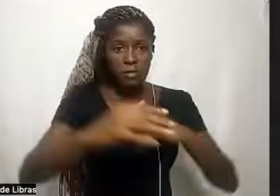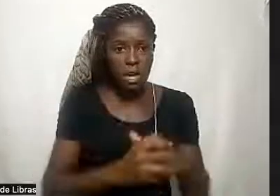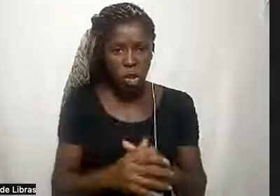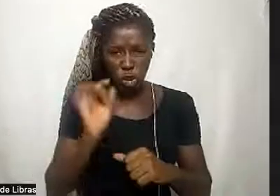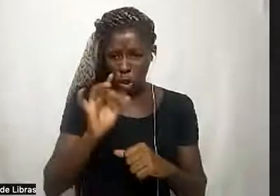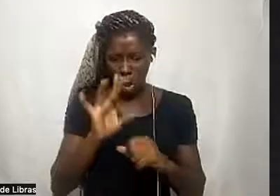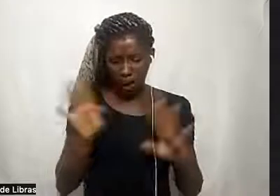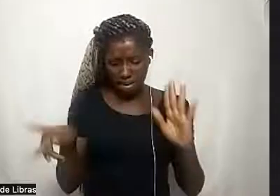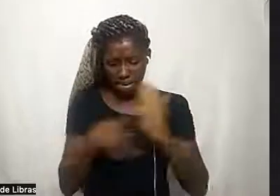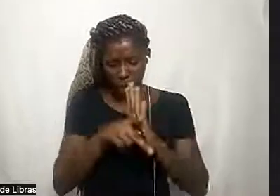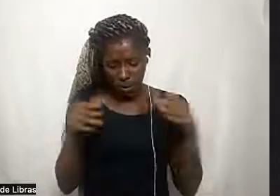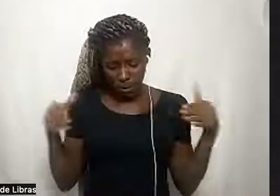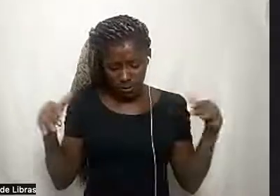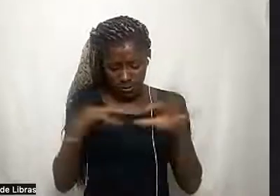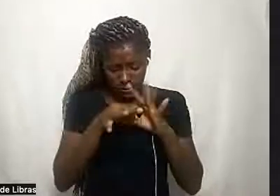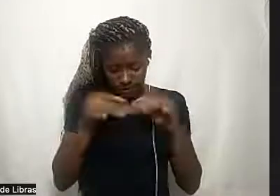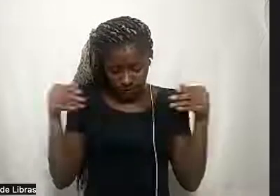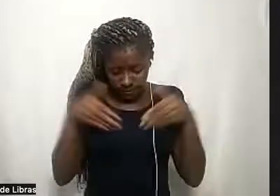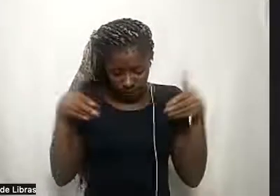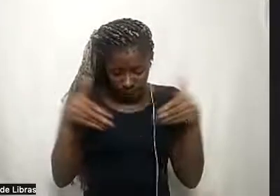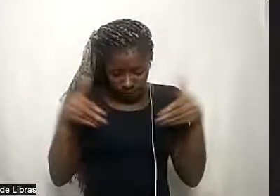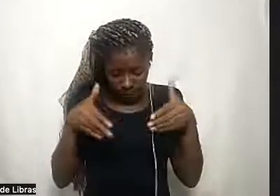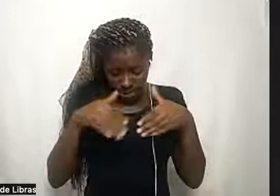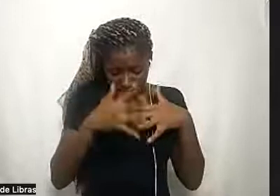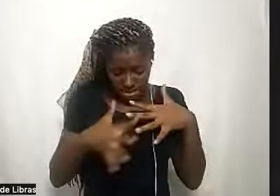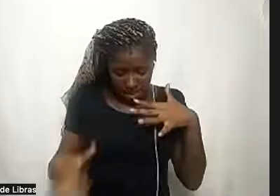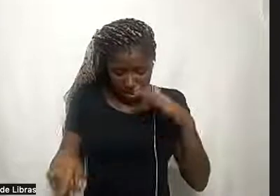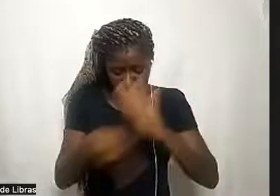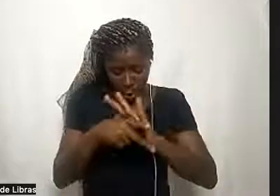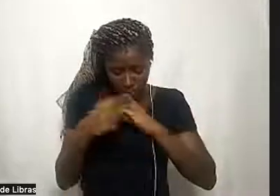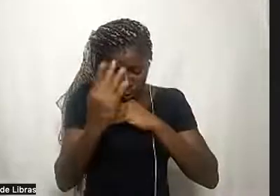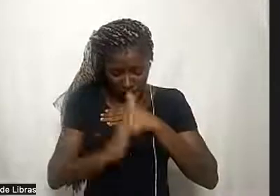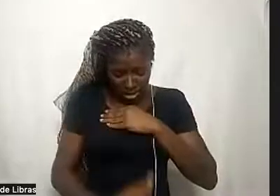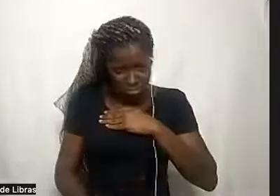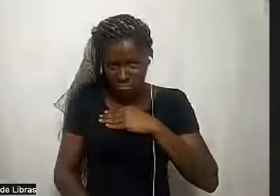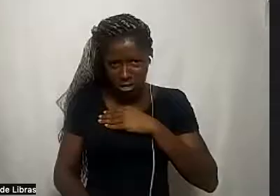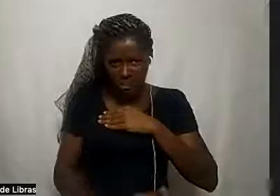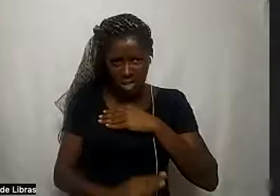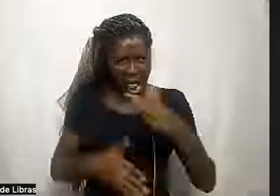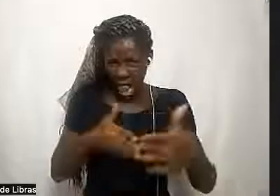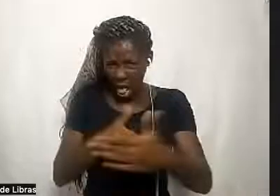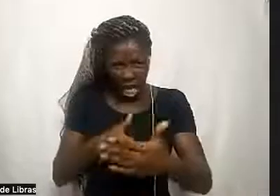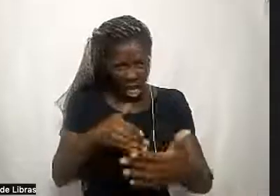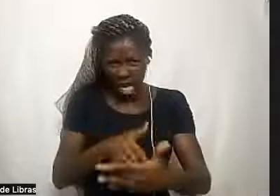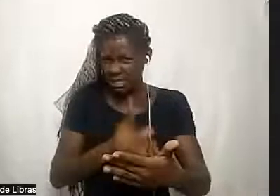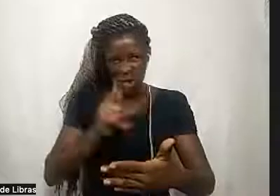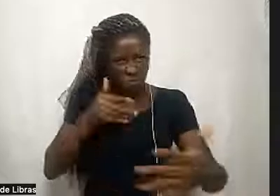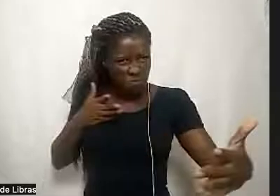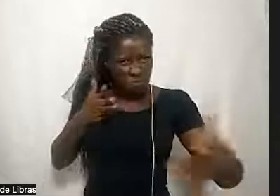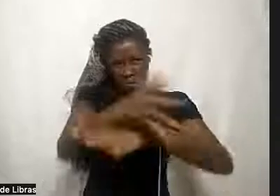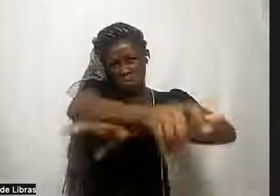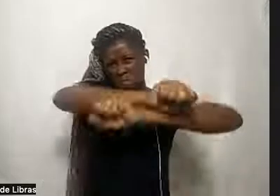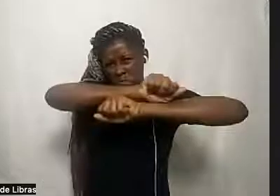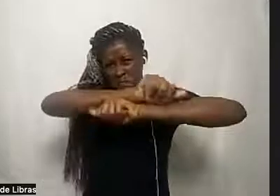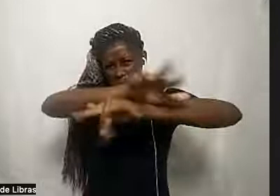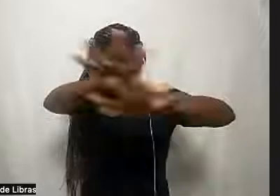It's really important to highlight that this not constrict to the Brazilian territory, to the Brazilian territorial waters, and